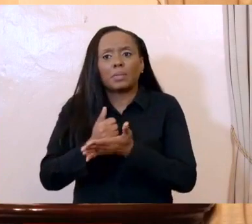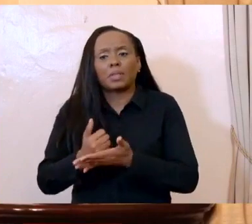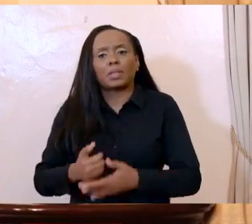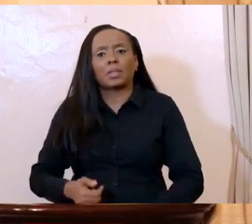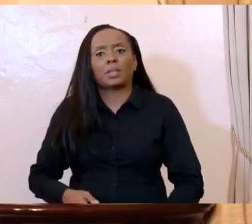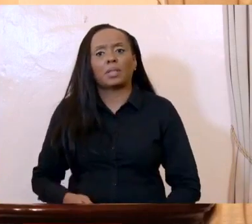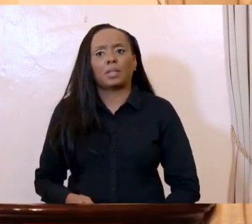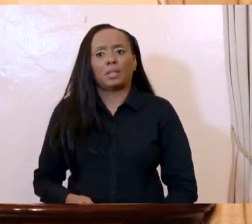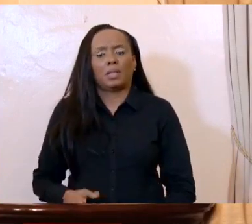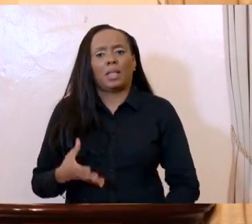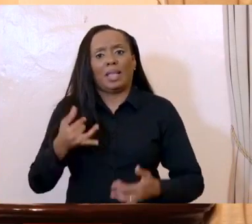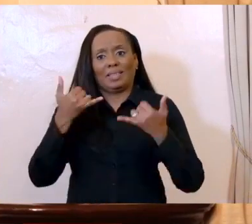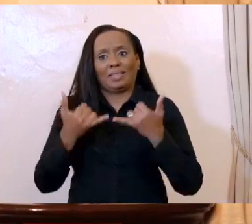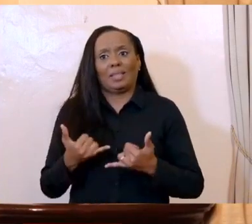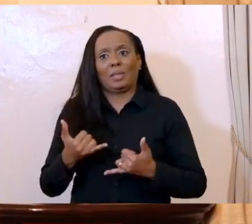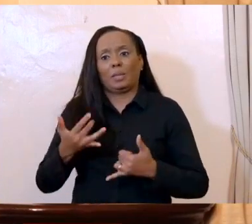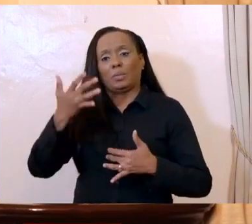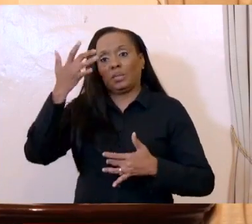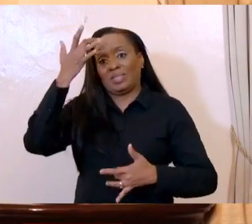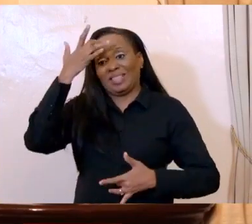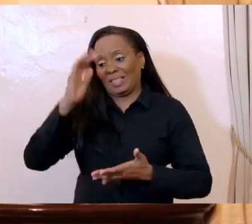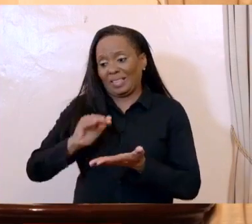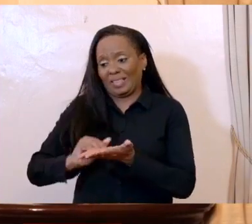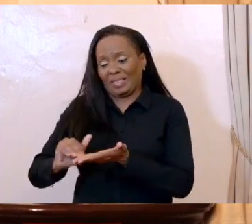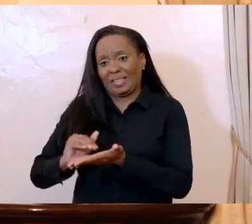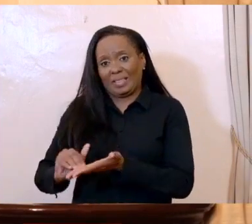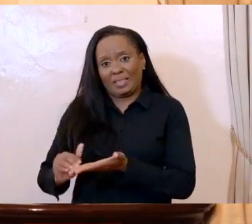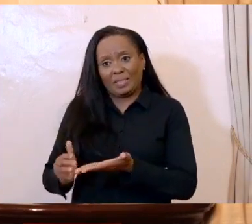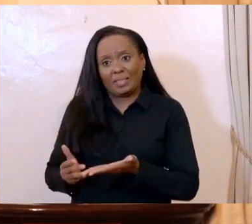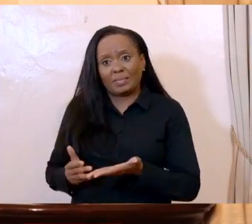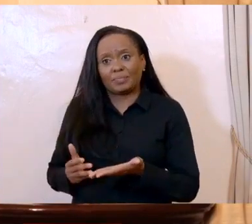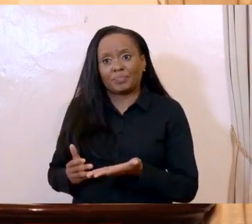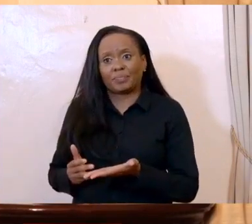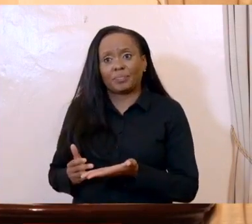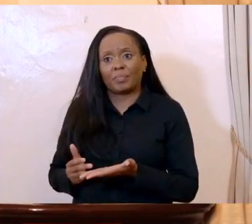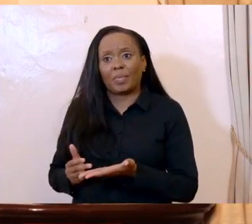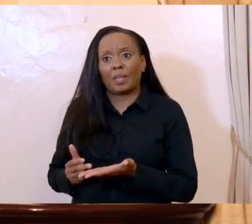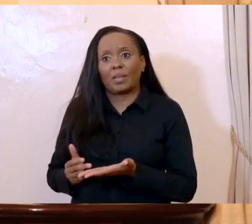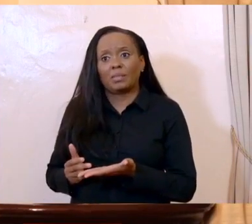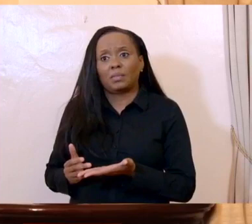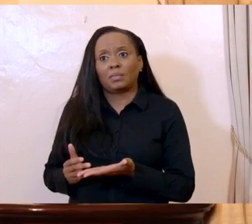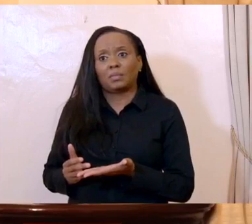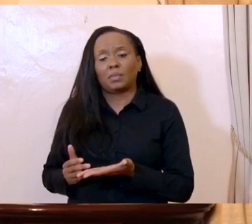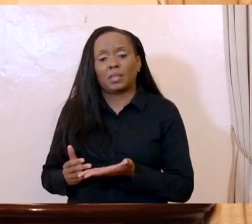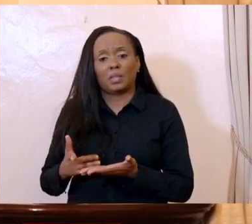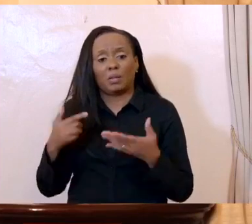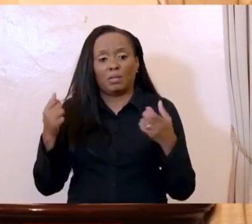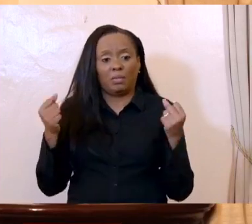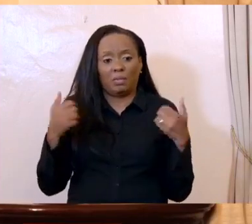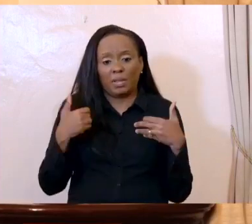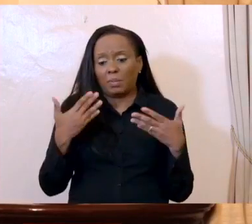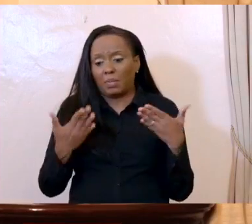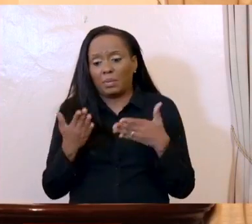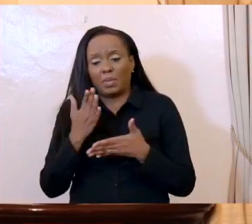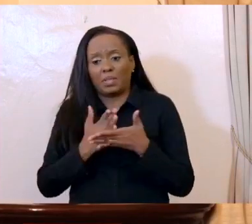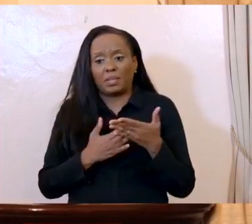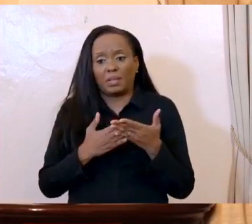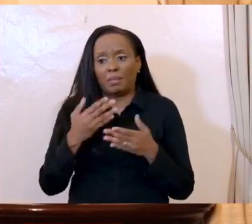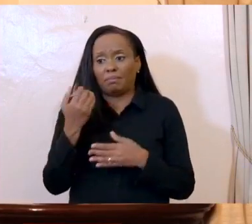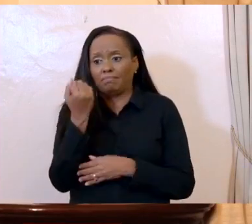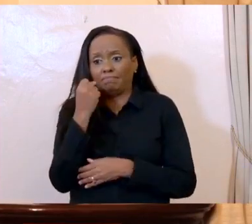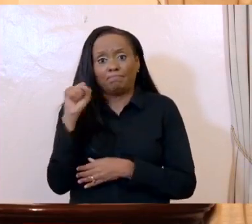sick leaves, is it a case of some sort of fear or industrial action we are seeing?